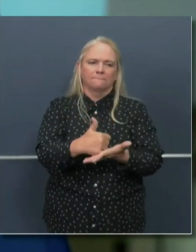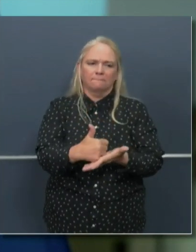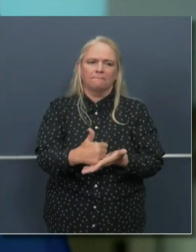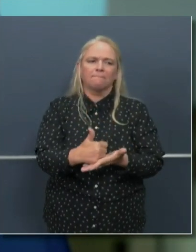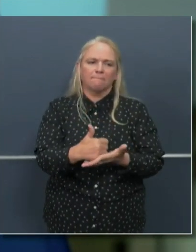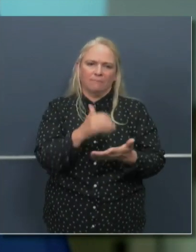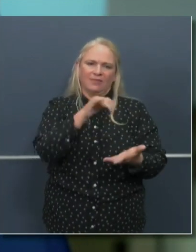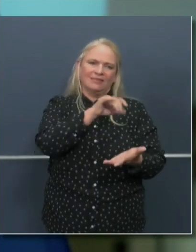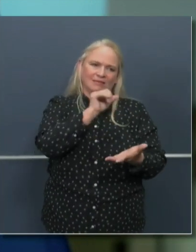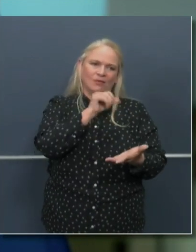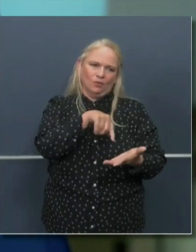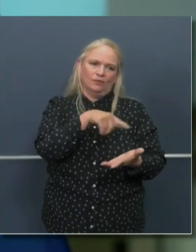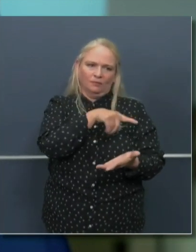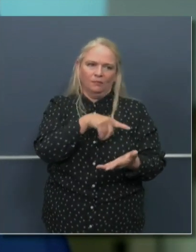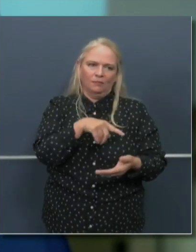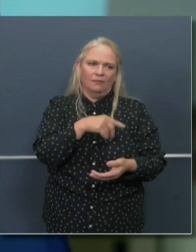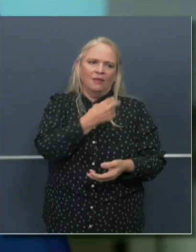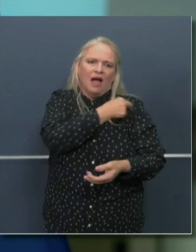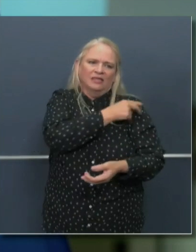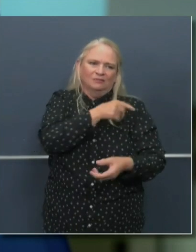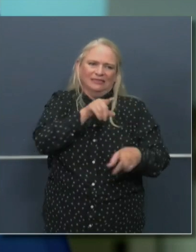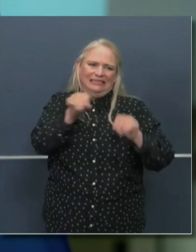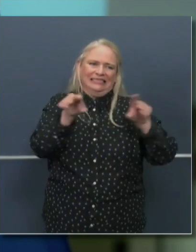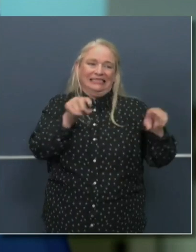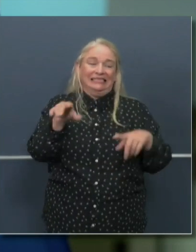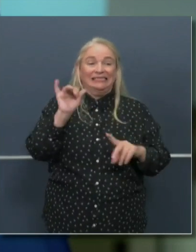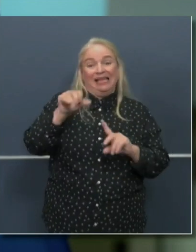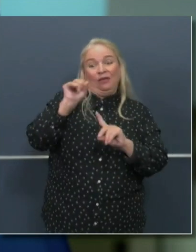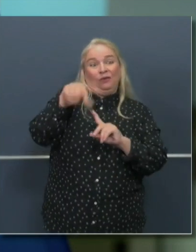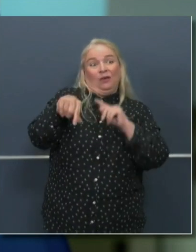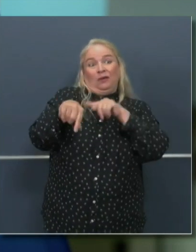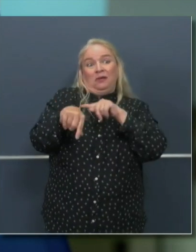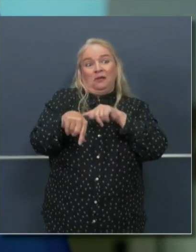it feels like a hospital now, but that prison from that number,